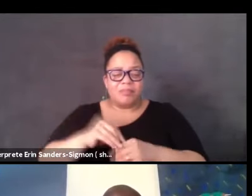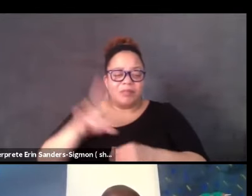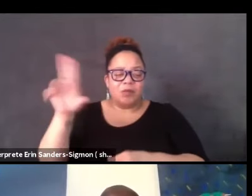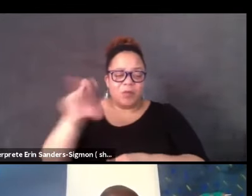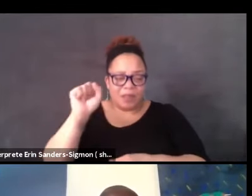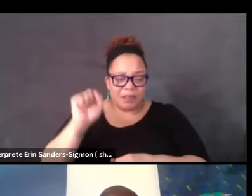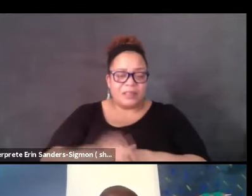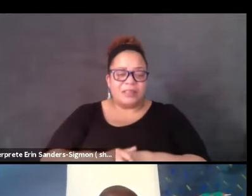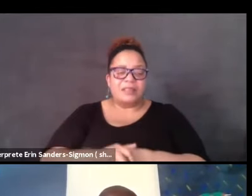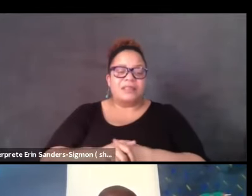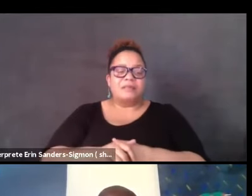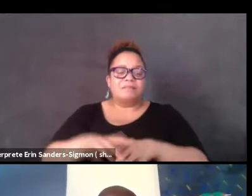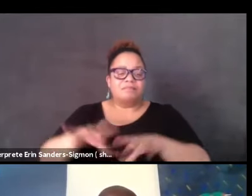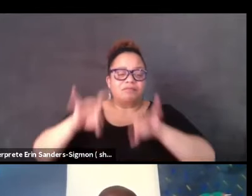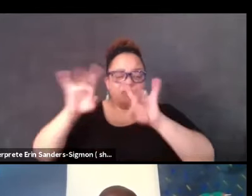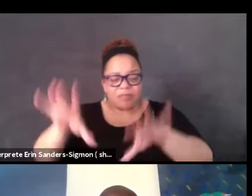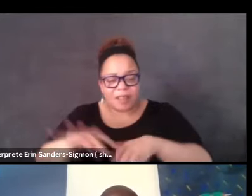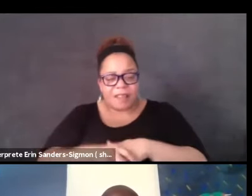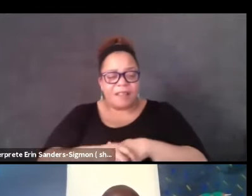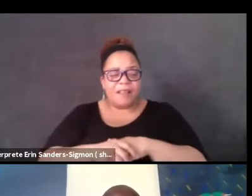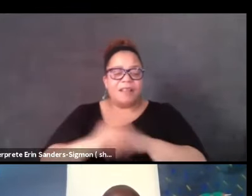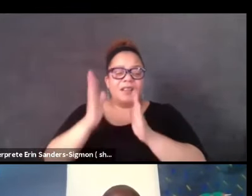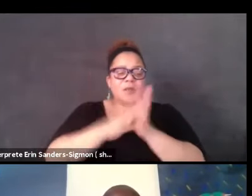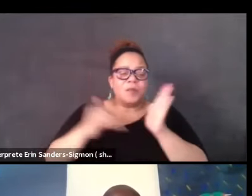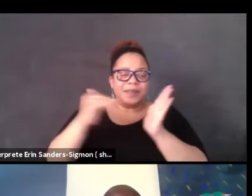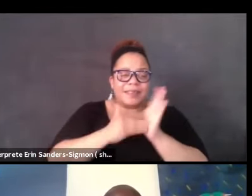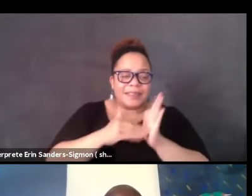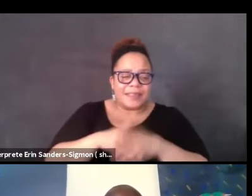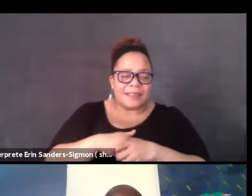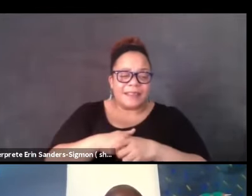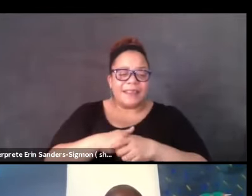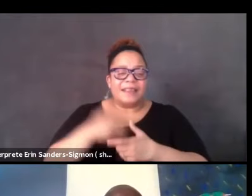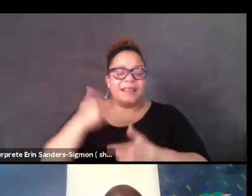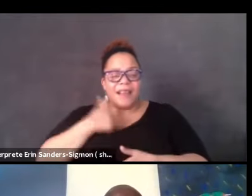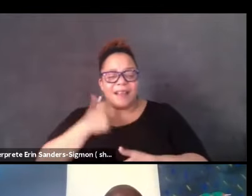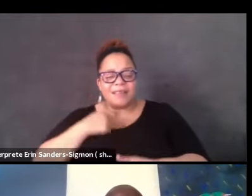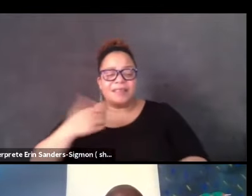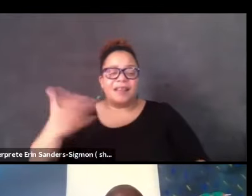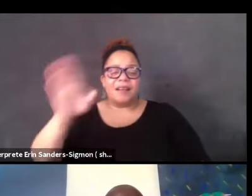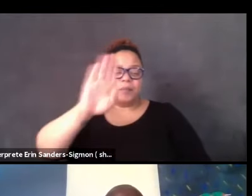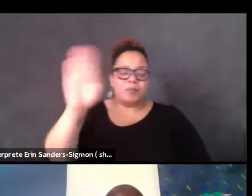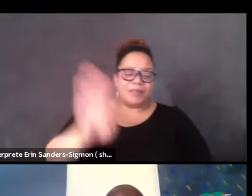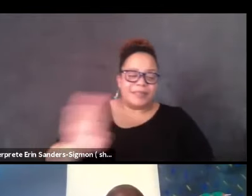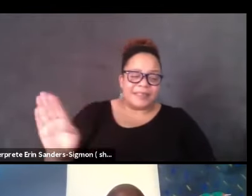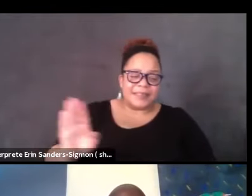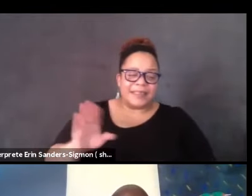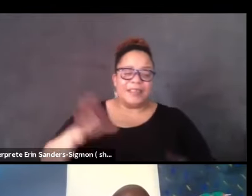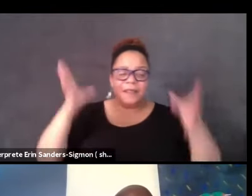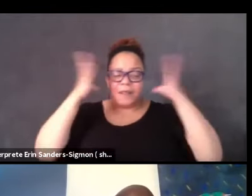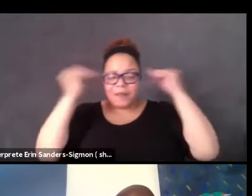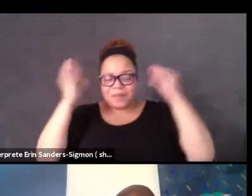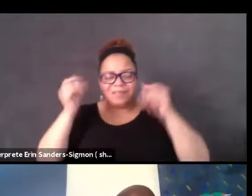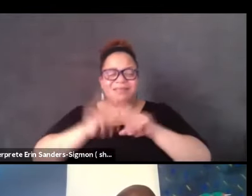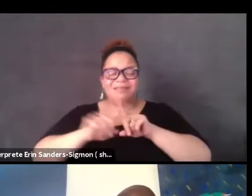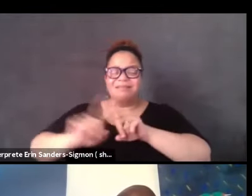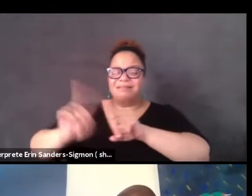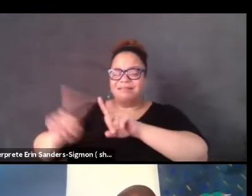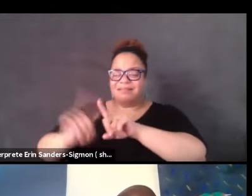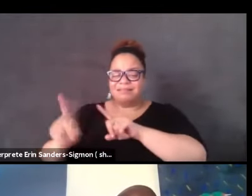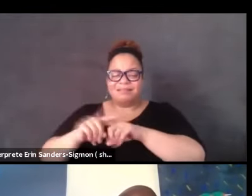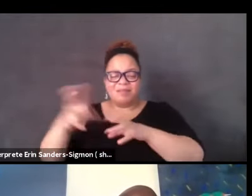Germany, Canada, Brazil, the Netherlands. Sonya has been seen and heard on HBO, BET,